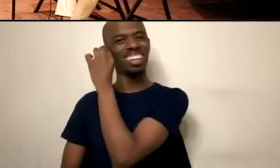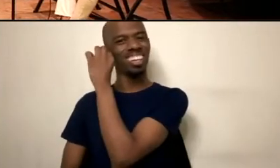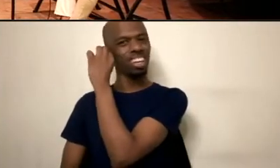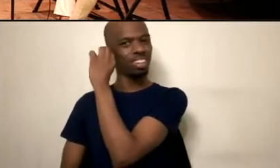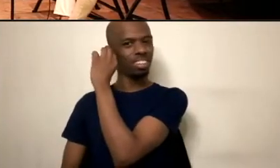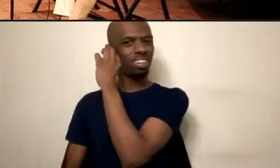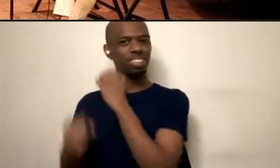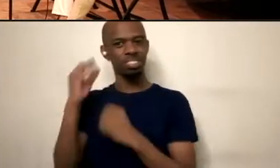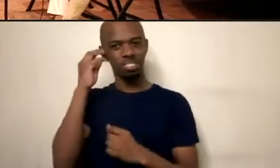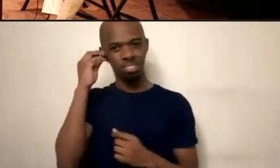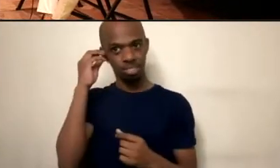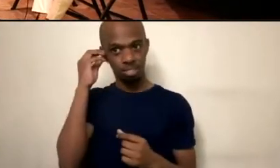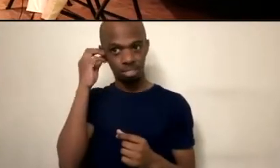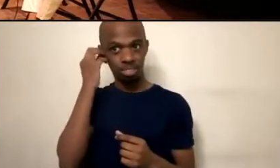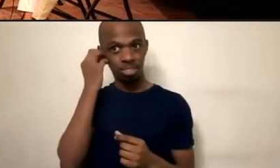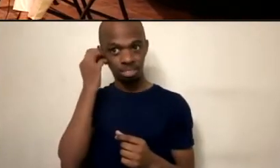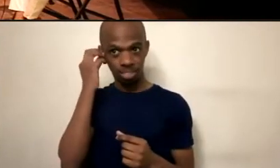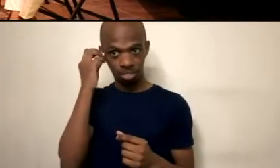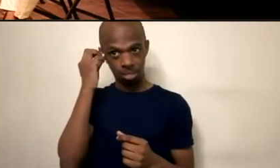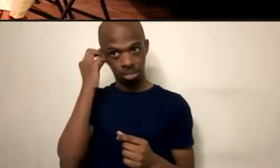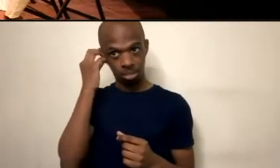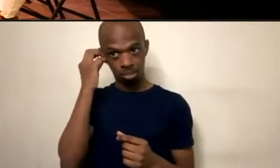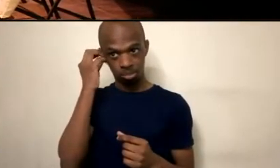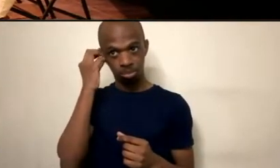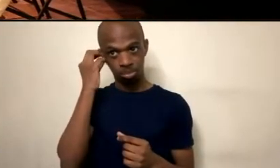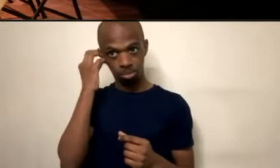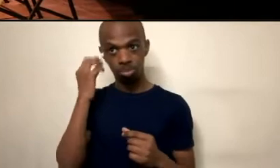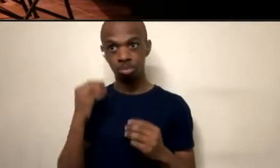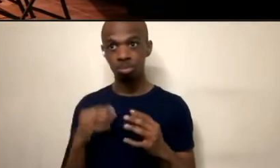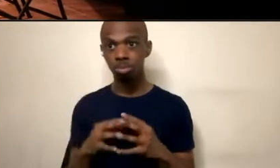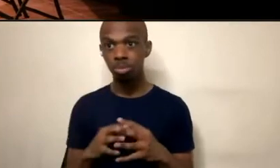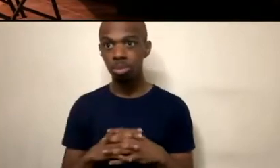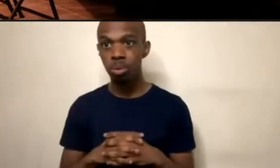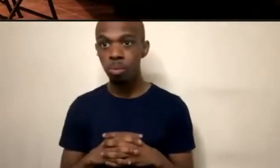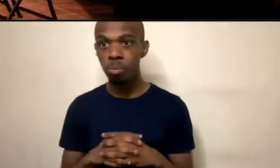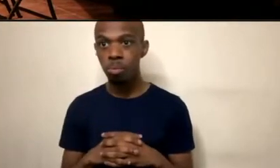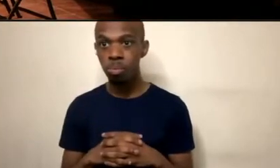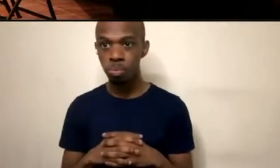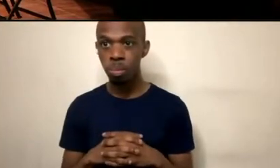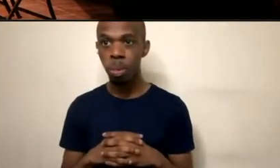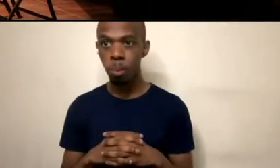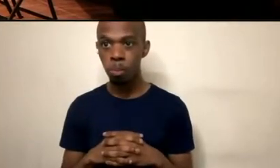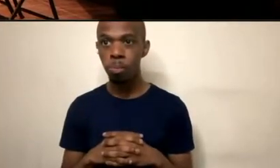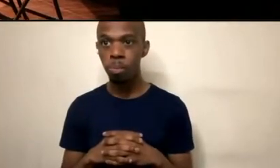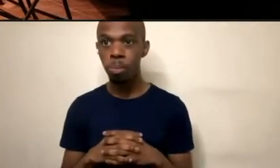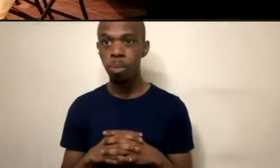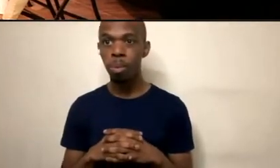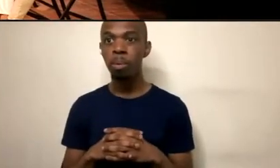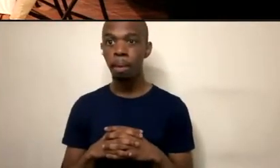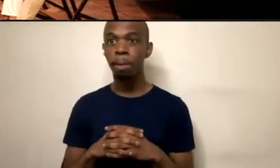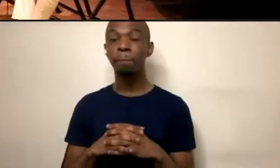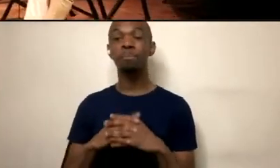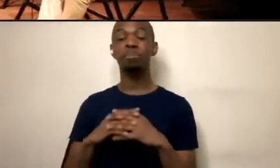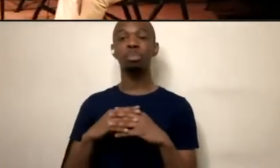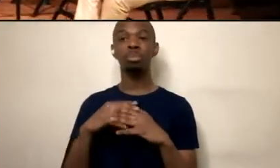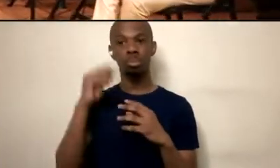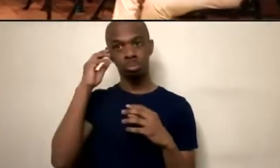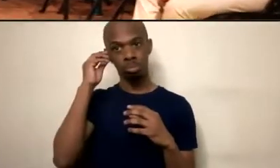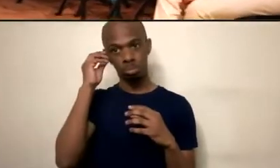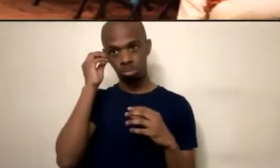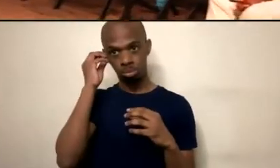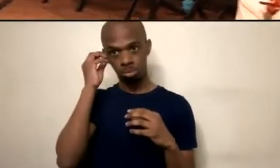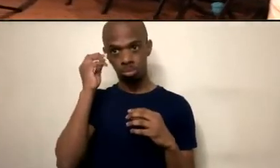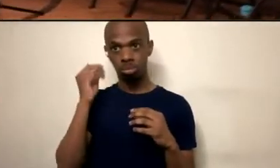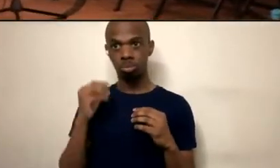Morning. No, I'm just sort of popping in. I mean, feel free to keep talking. It's just I know that there are people